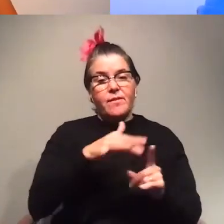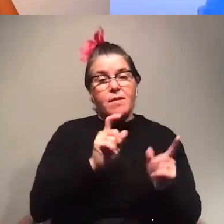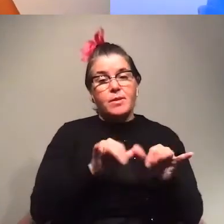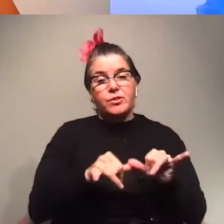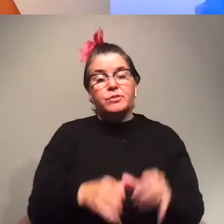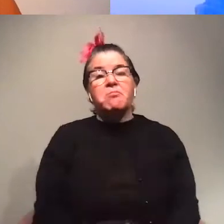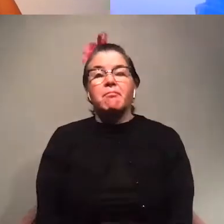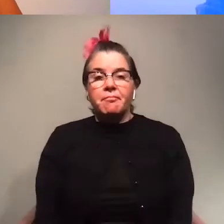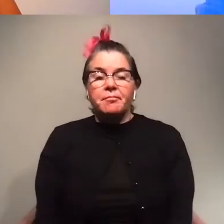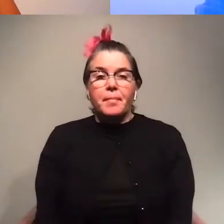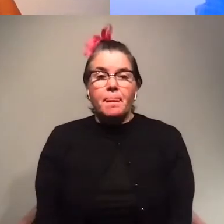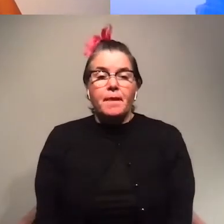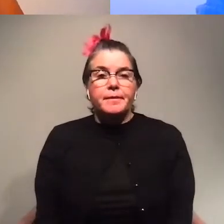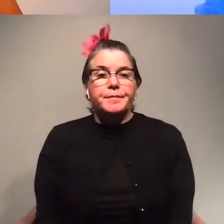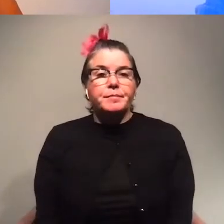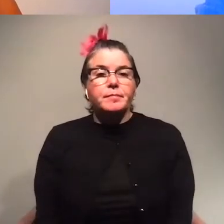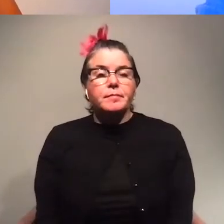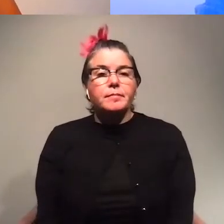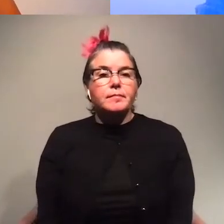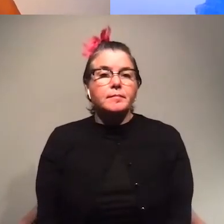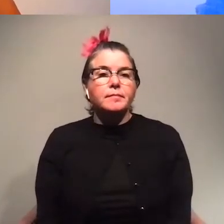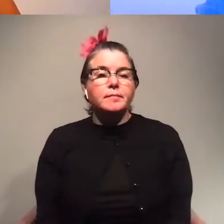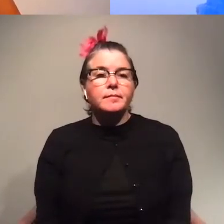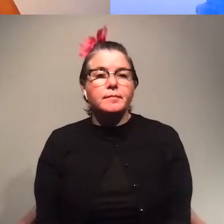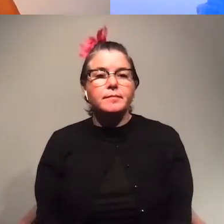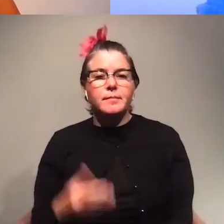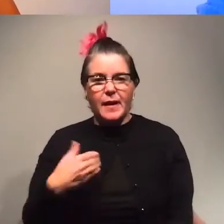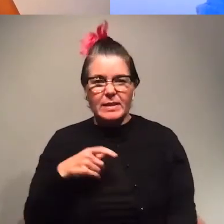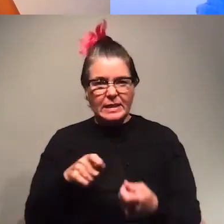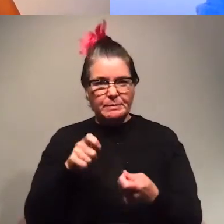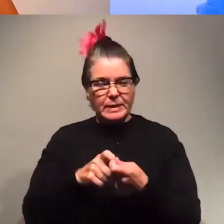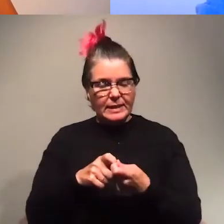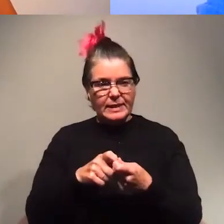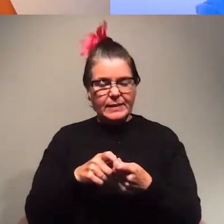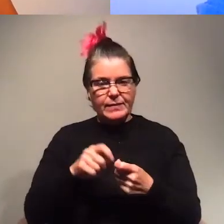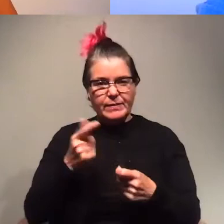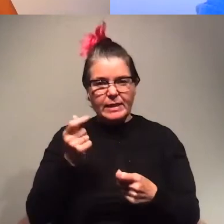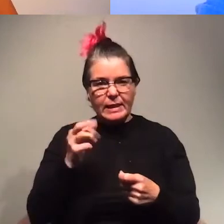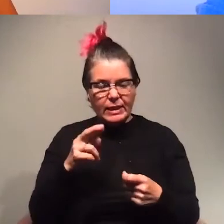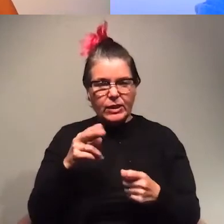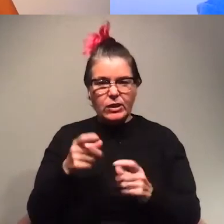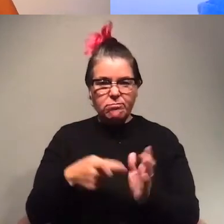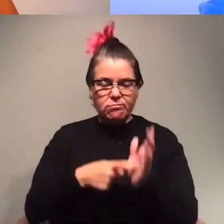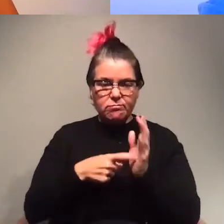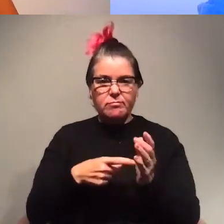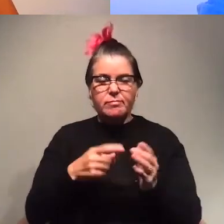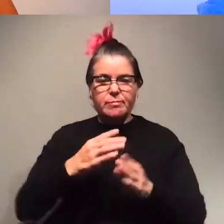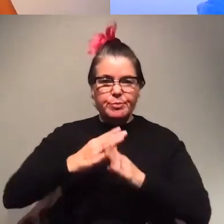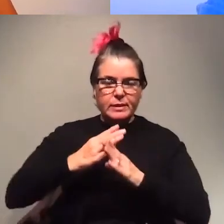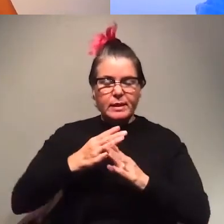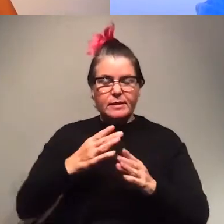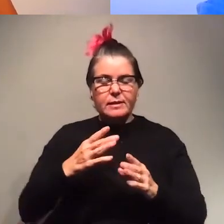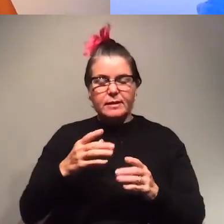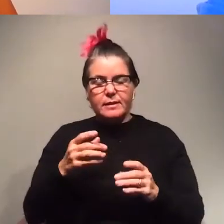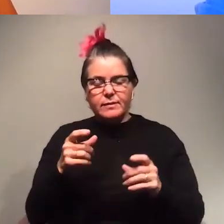Gotcha. And then do you have to wear any specific gear when you're doing your research? They're asking about like protecting your skin or your